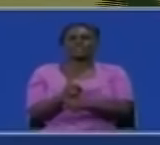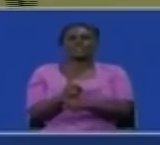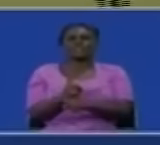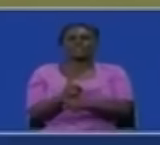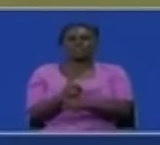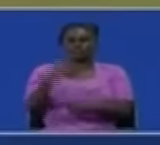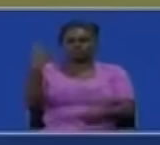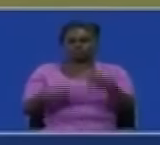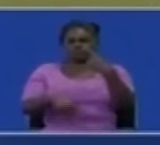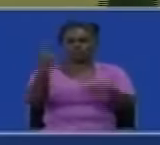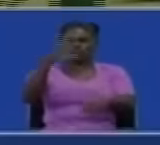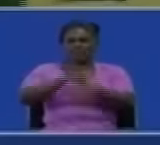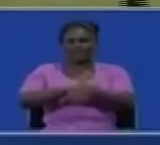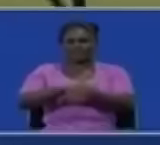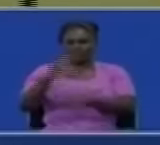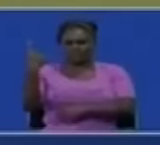broke the deadlock.